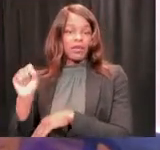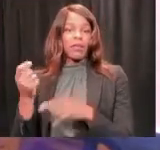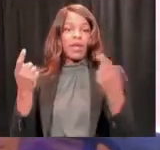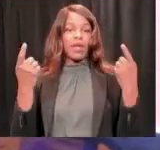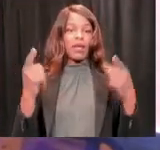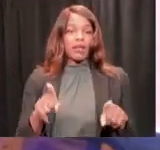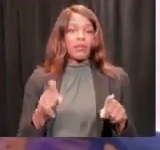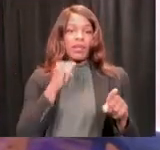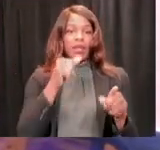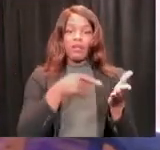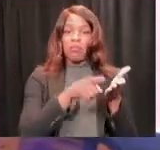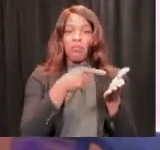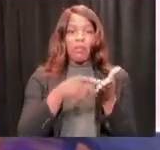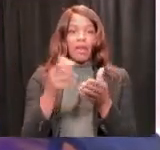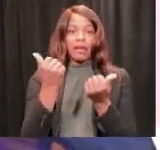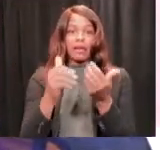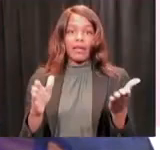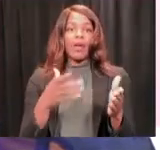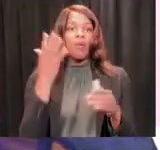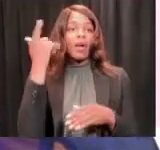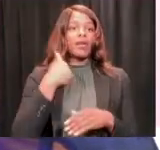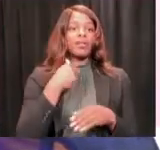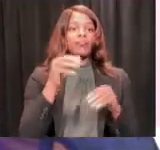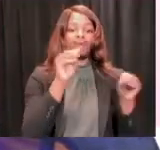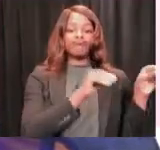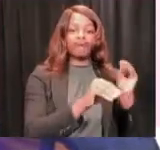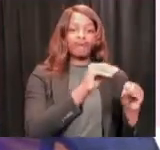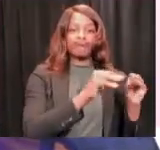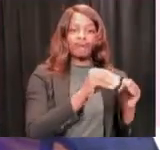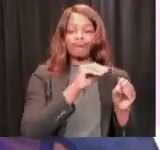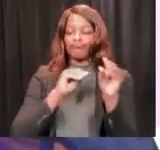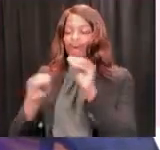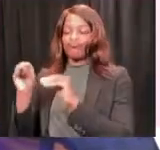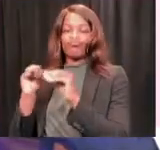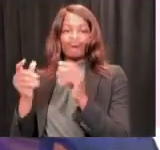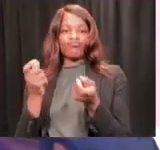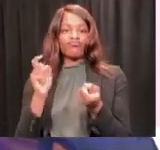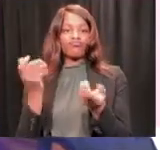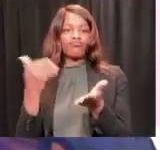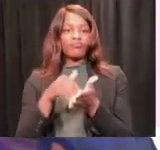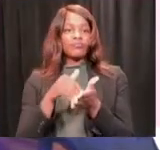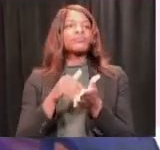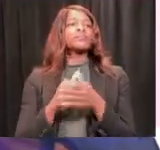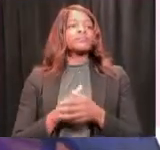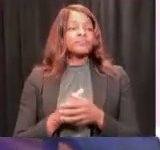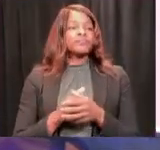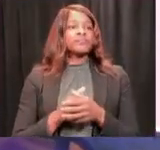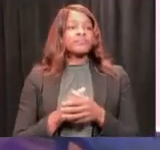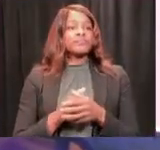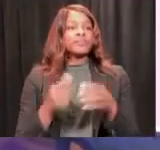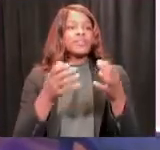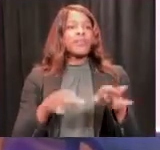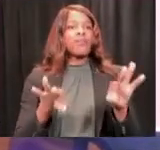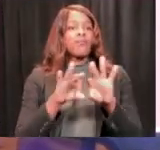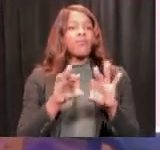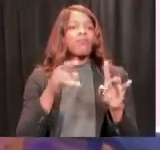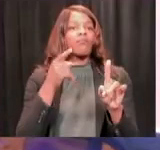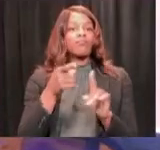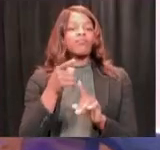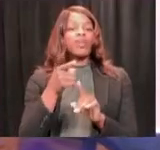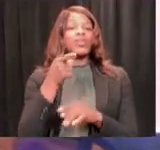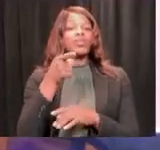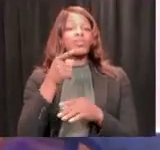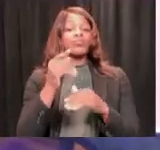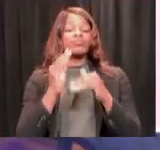you won't have to pay anything because you repacked what you had. I came by to tell someone, listen, the key to you building a future,